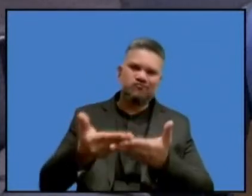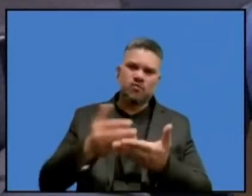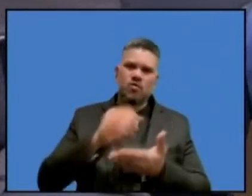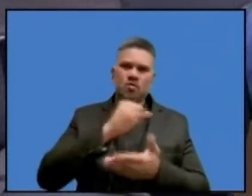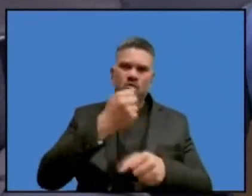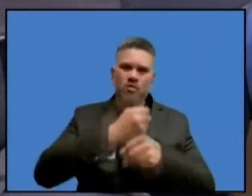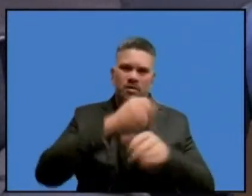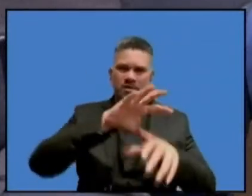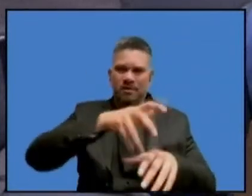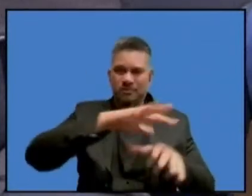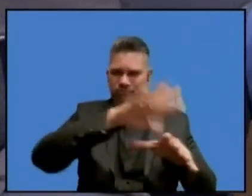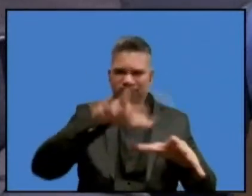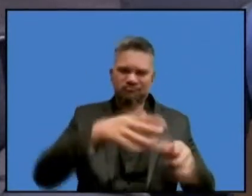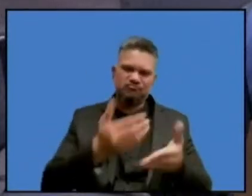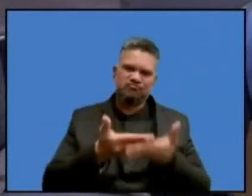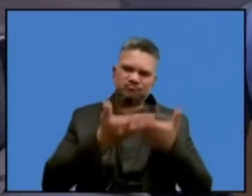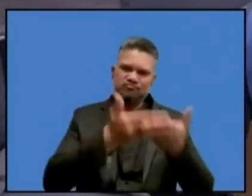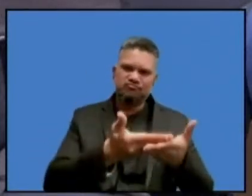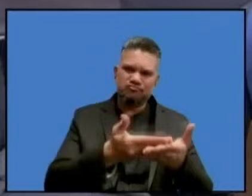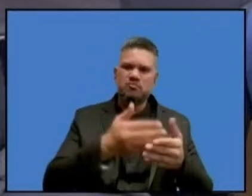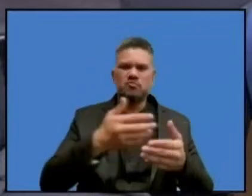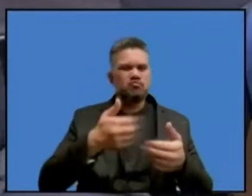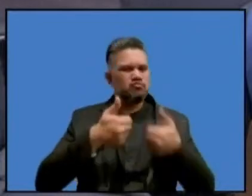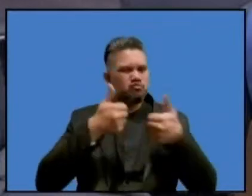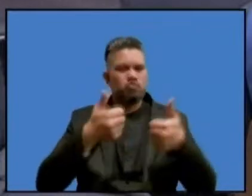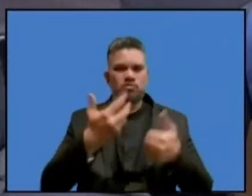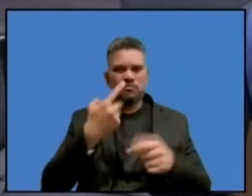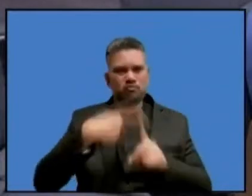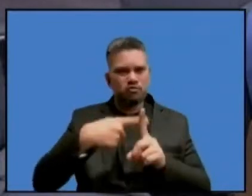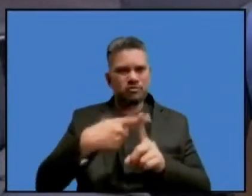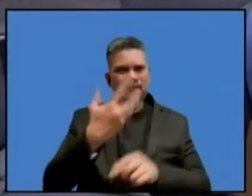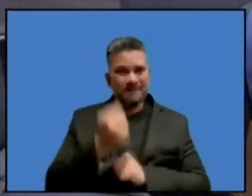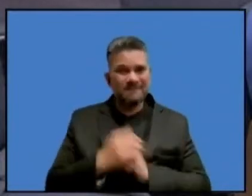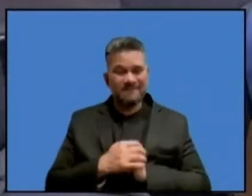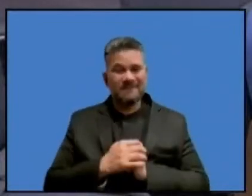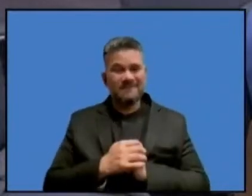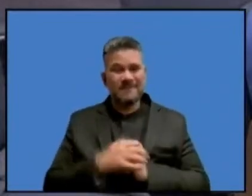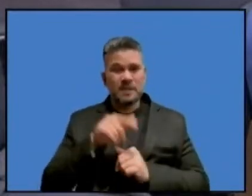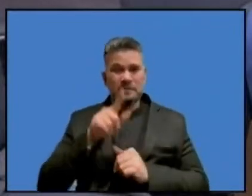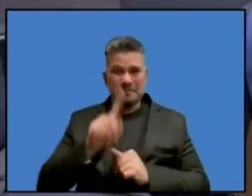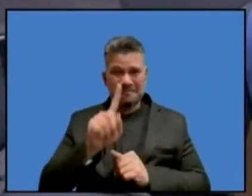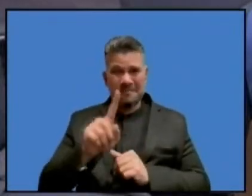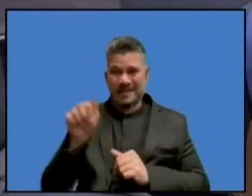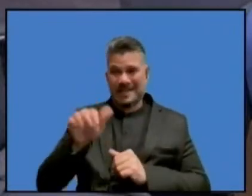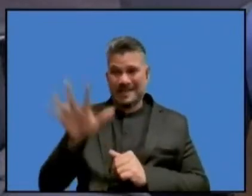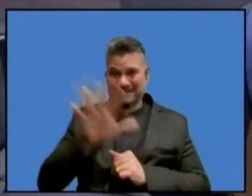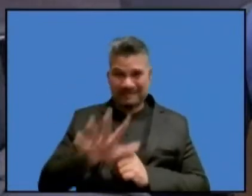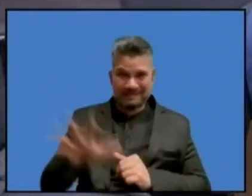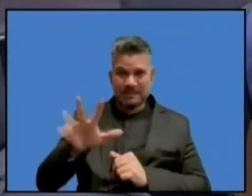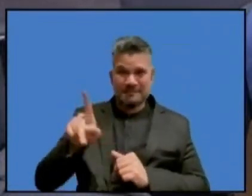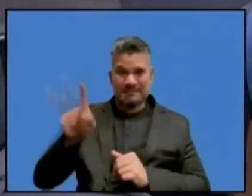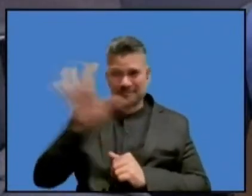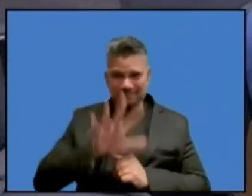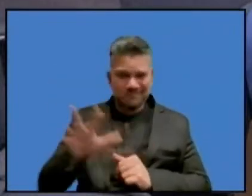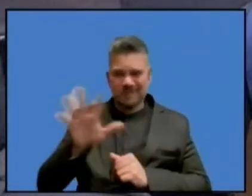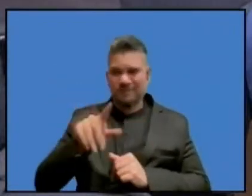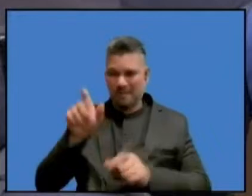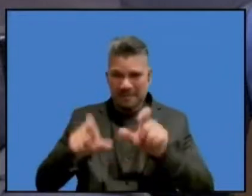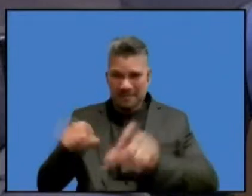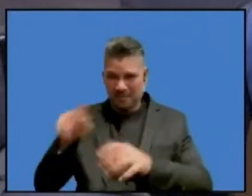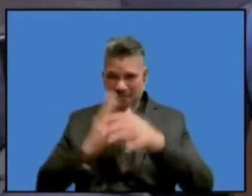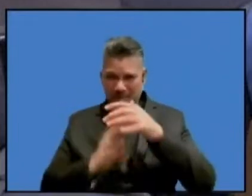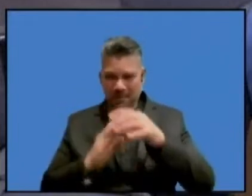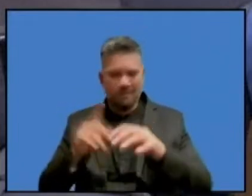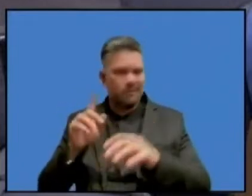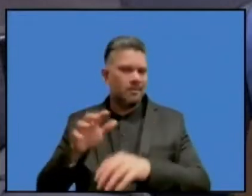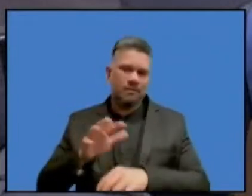However, in the Asia-Pacific region, these individuals are too often relegated to the margins of society, excluded from developing